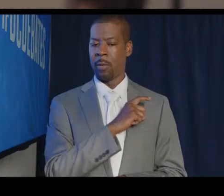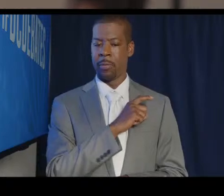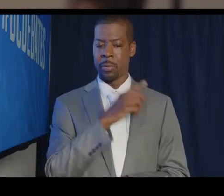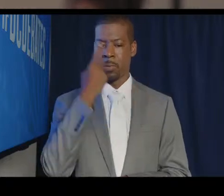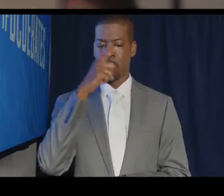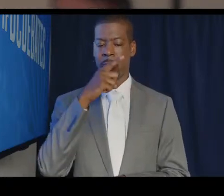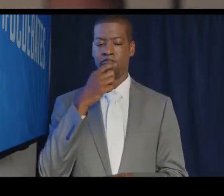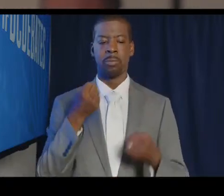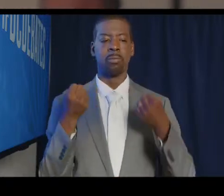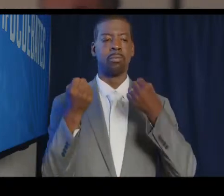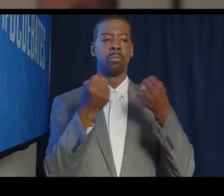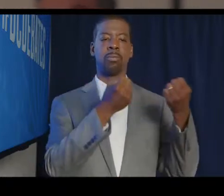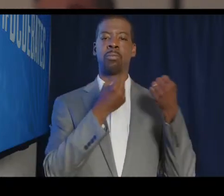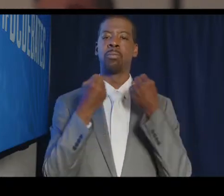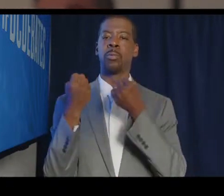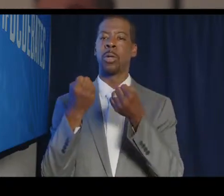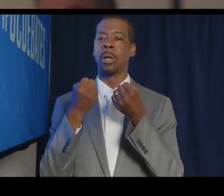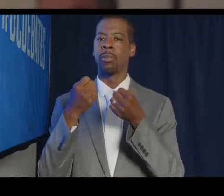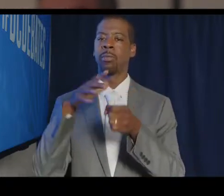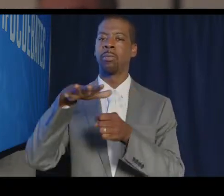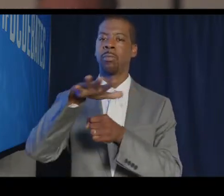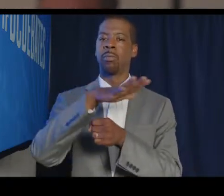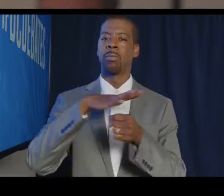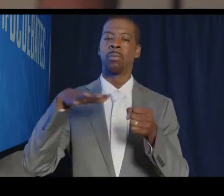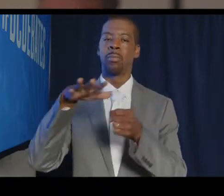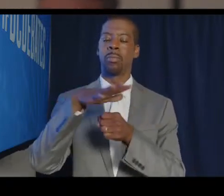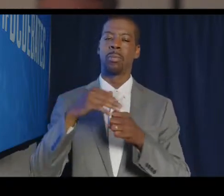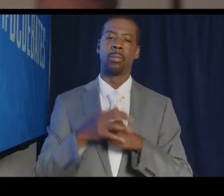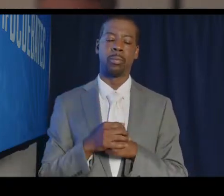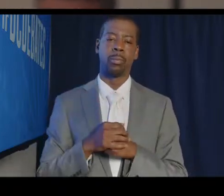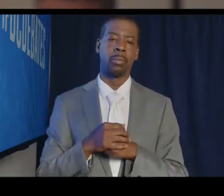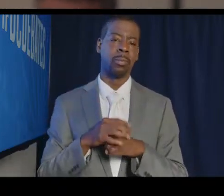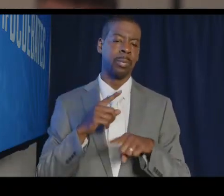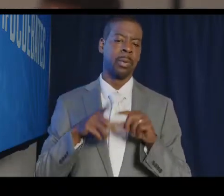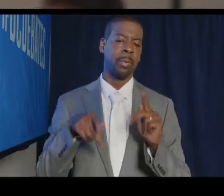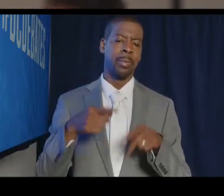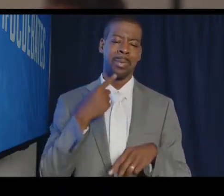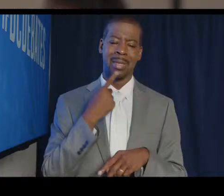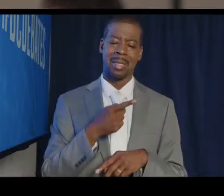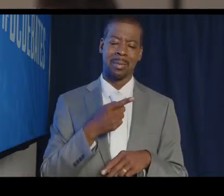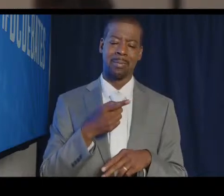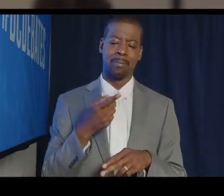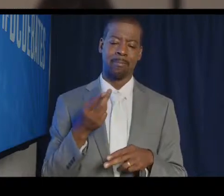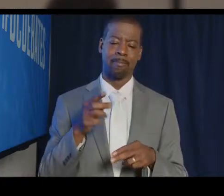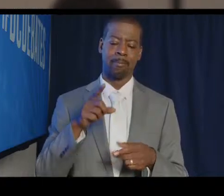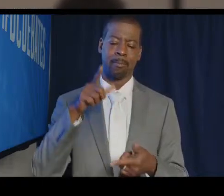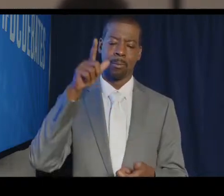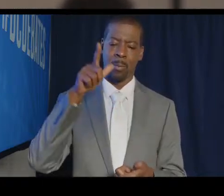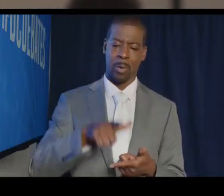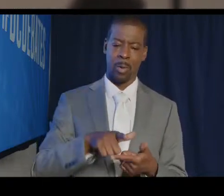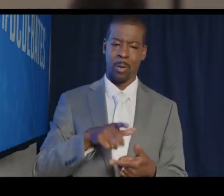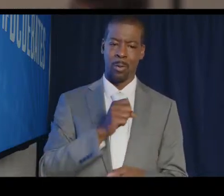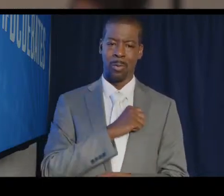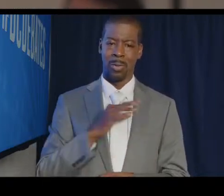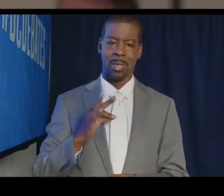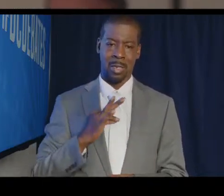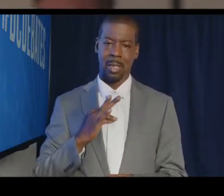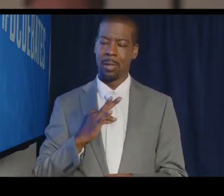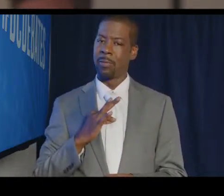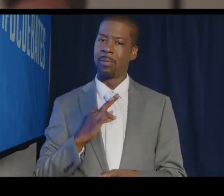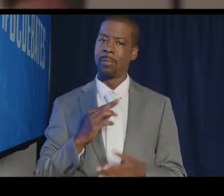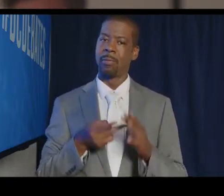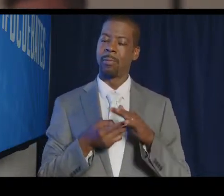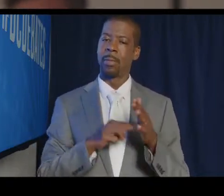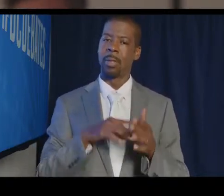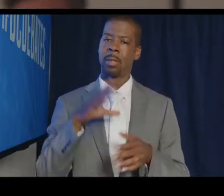duties. But police department leaders and some lawmakers have said in recent years that reduced staffing has been a threat to public safety, and the department said in